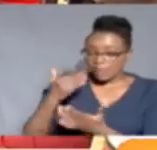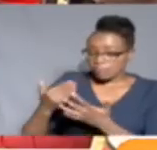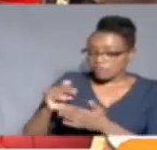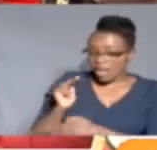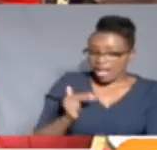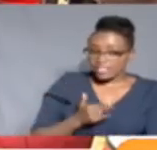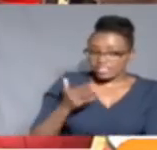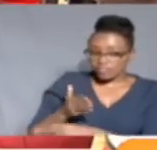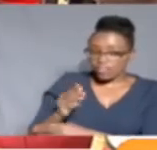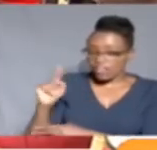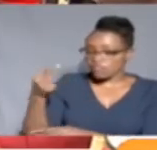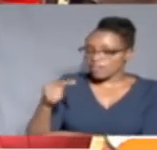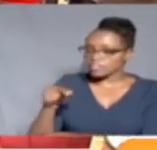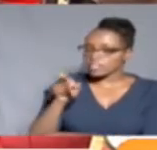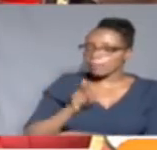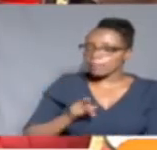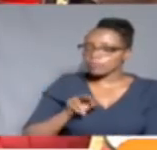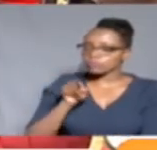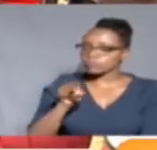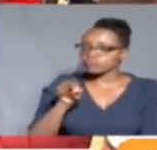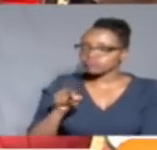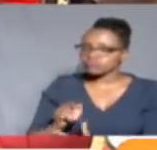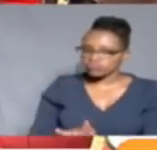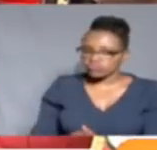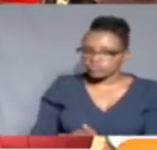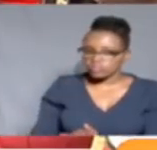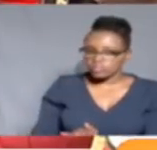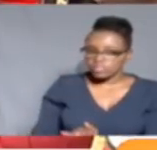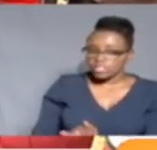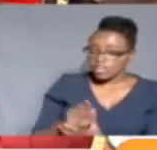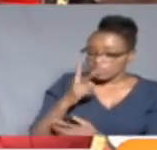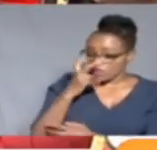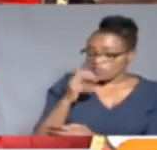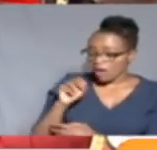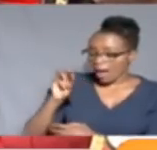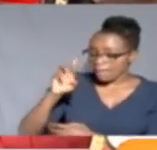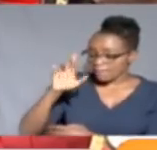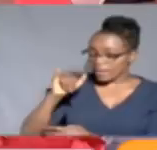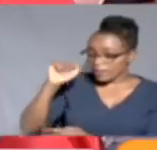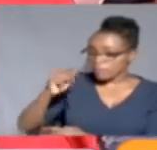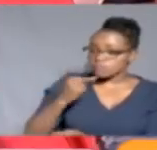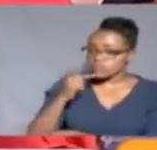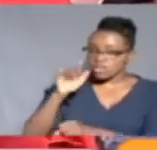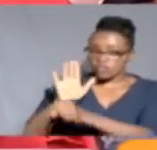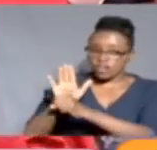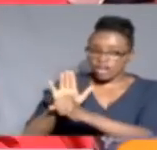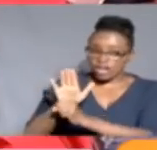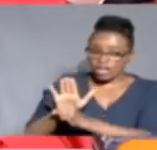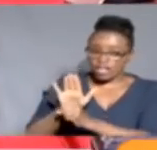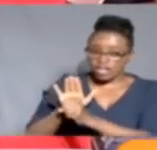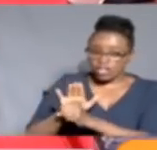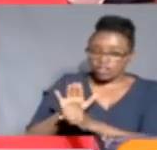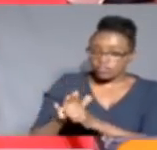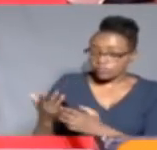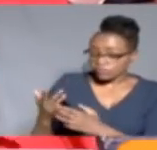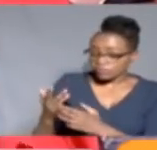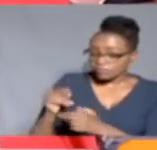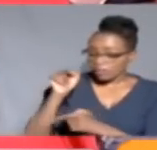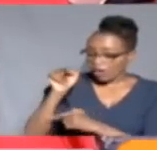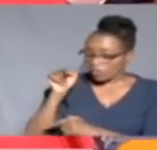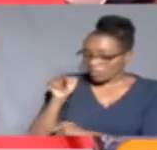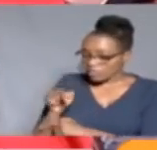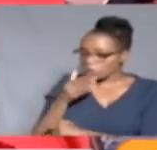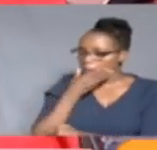here, they will be the first victim. Mm. And Miri Khaemba can tell you, majority of the ratio of